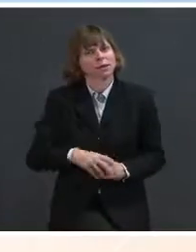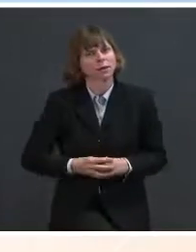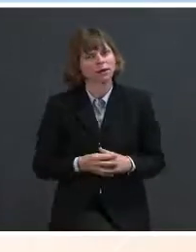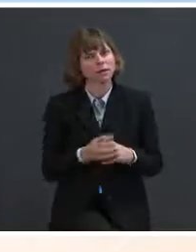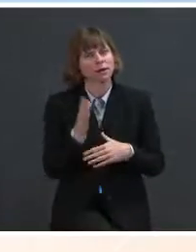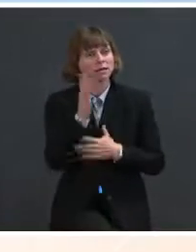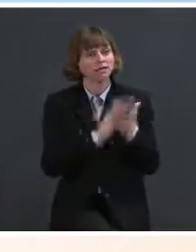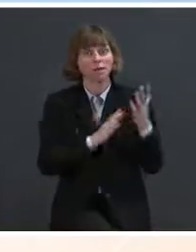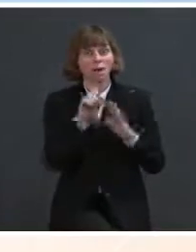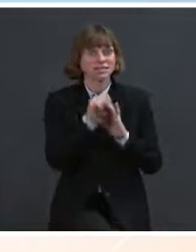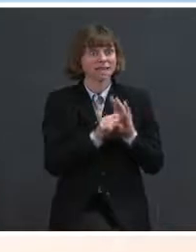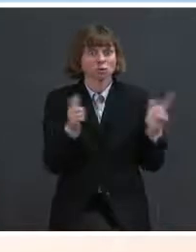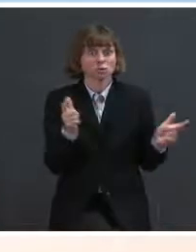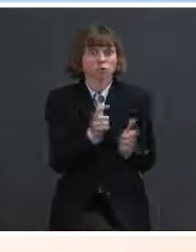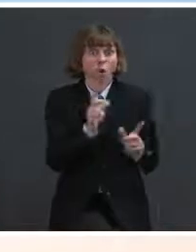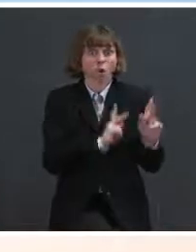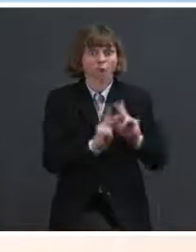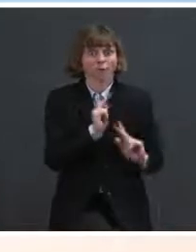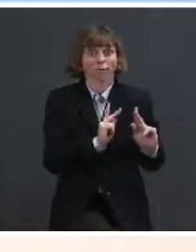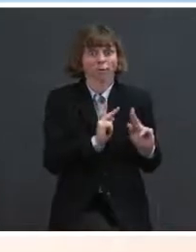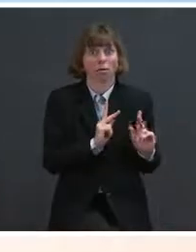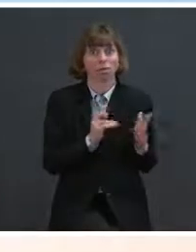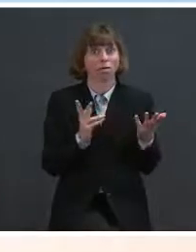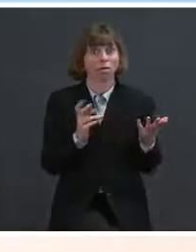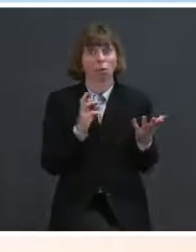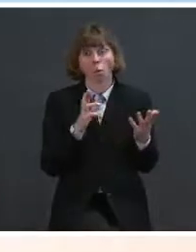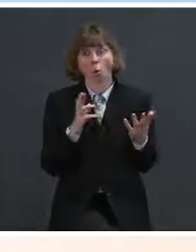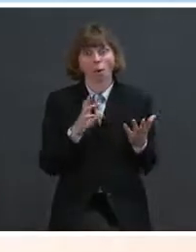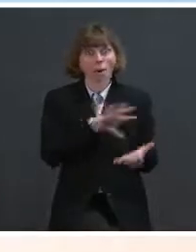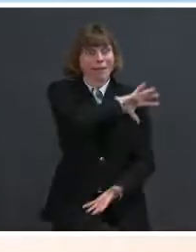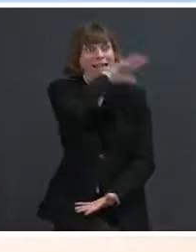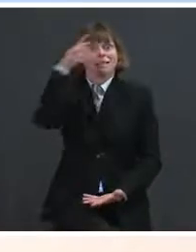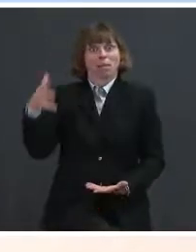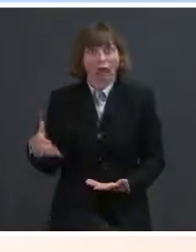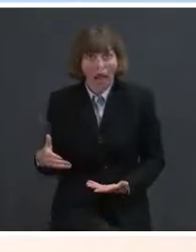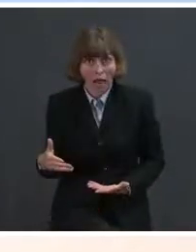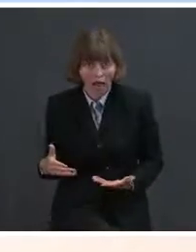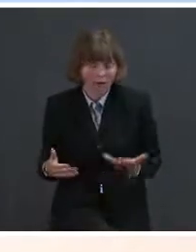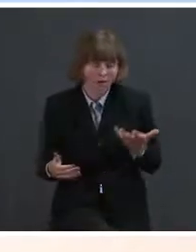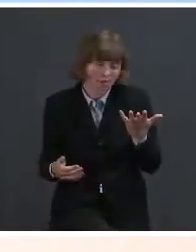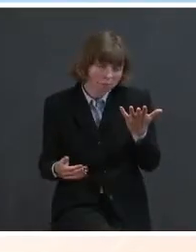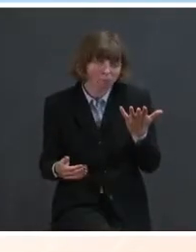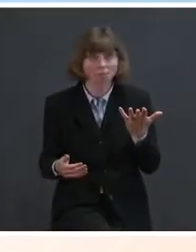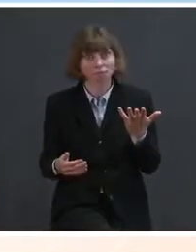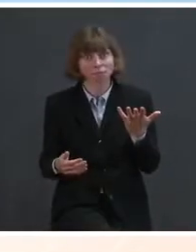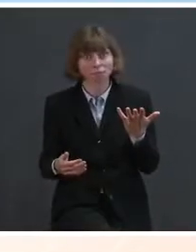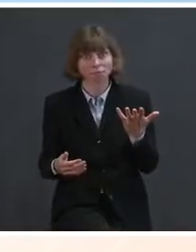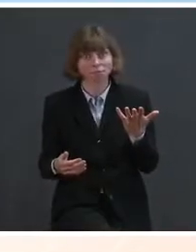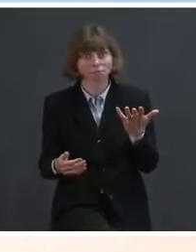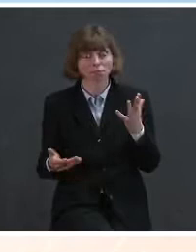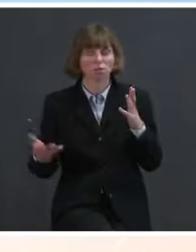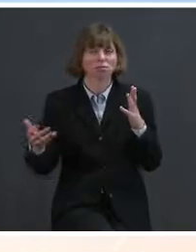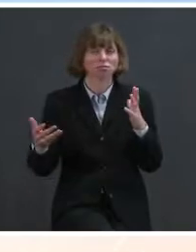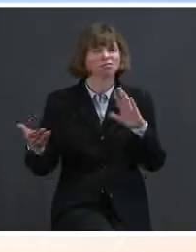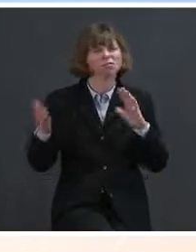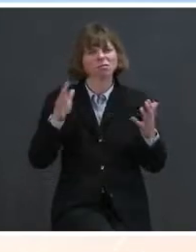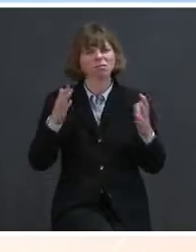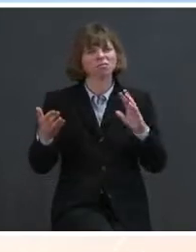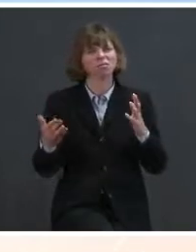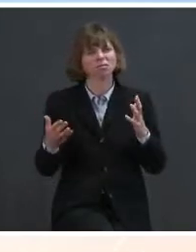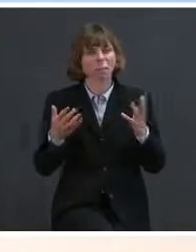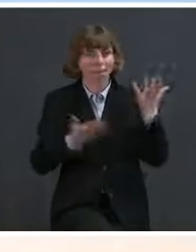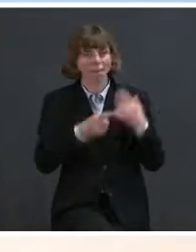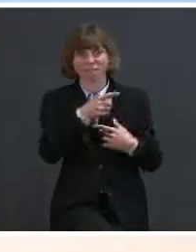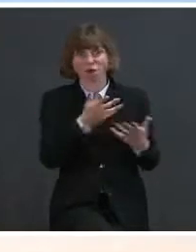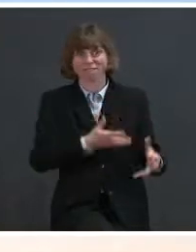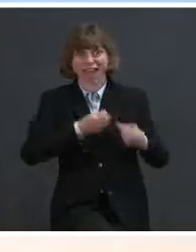smaller populations or bigger supplies as a result, relatively so, I should say, they may move faster, and